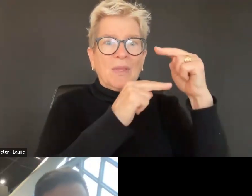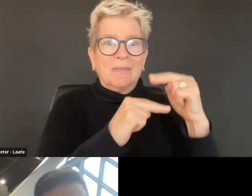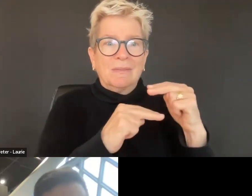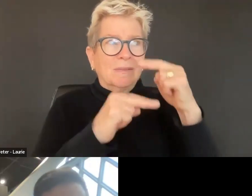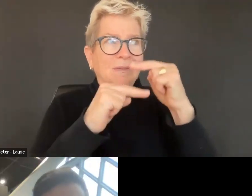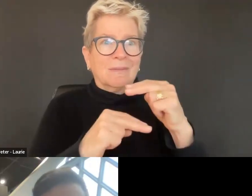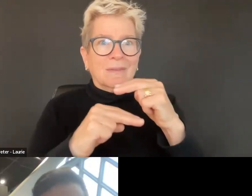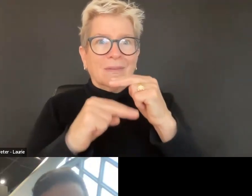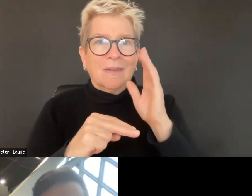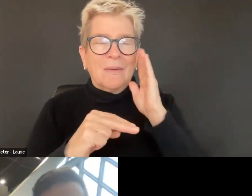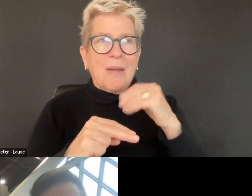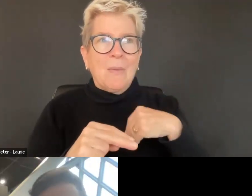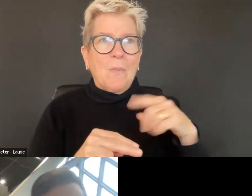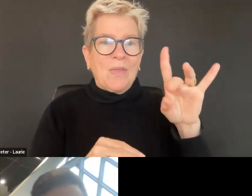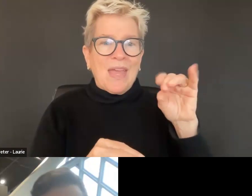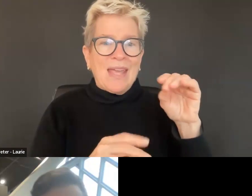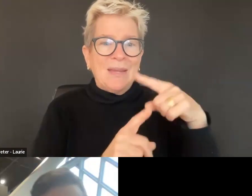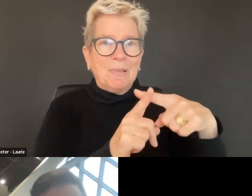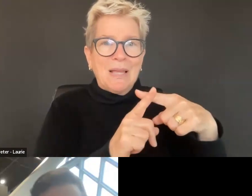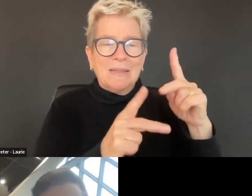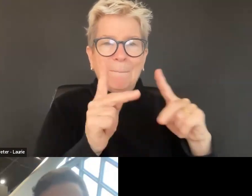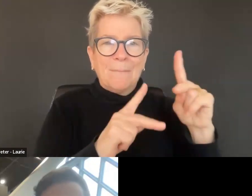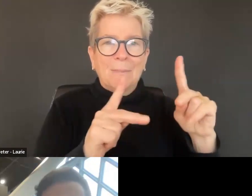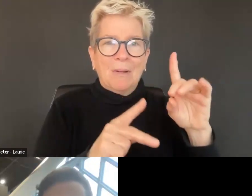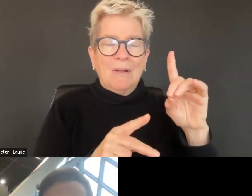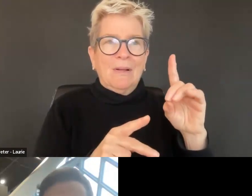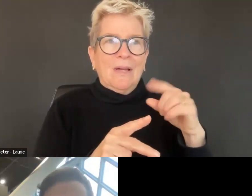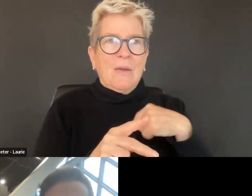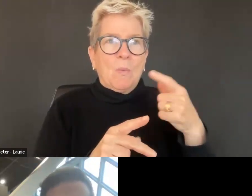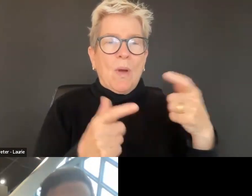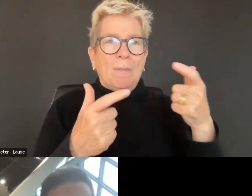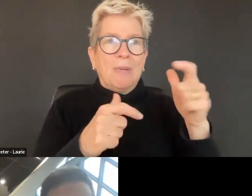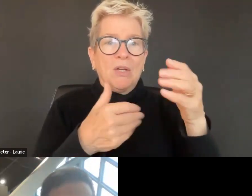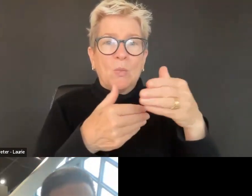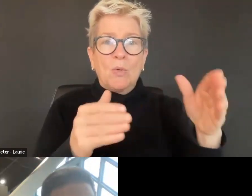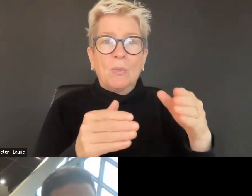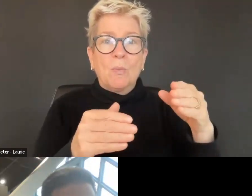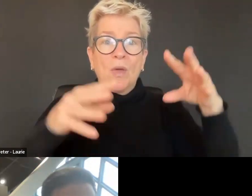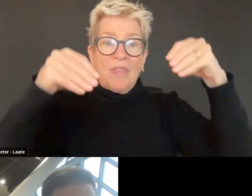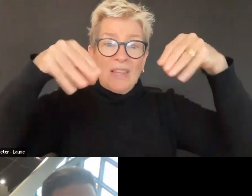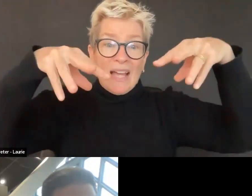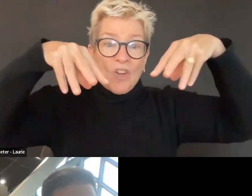Living in a one big room where the lights never turn off, and